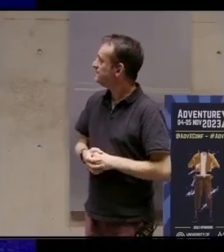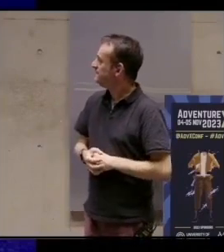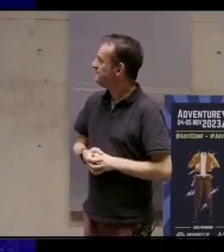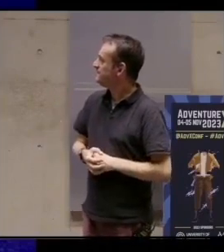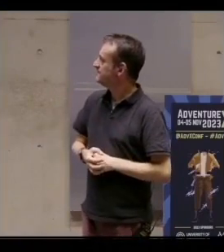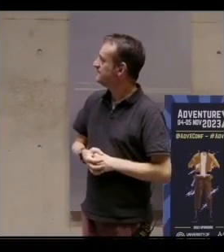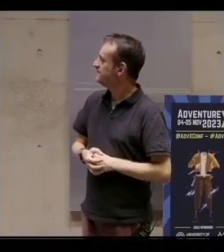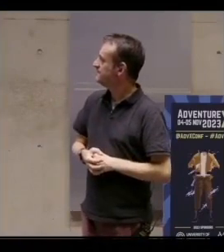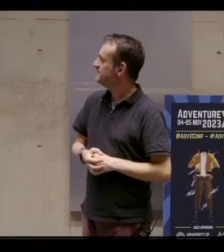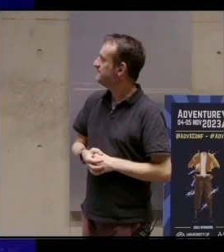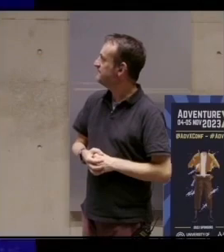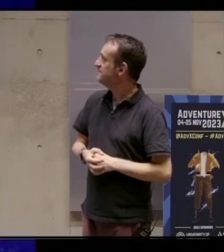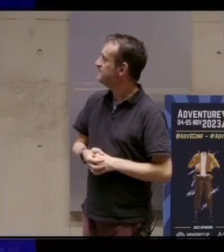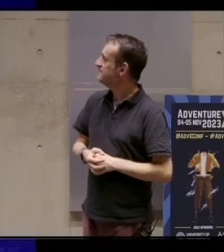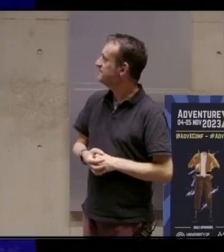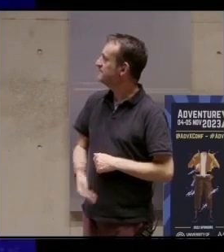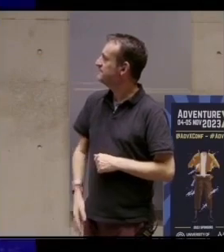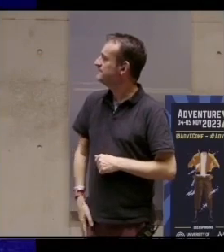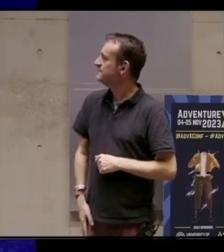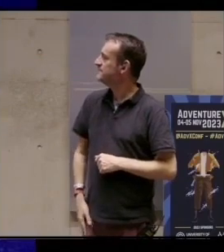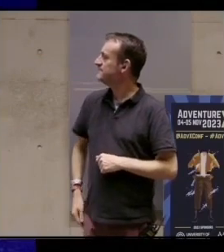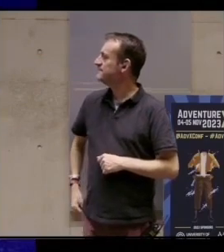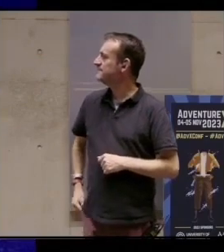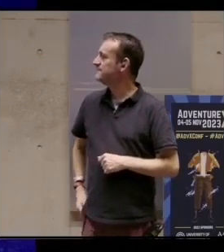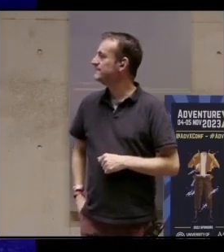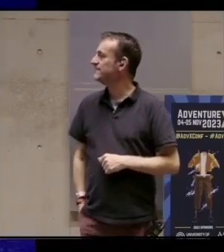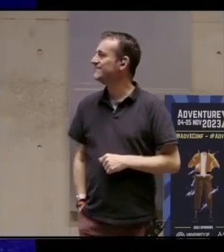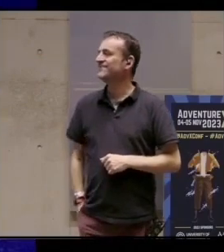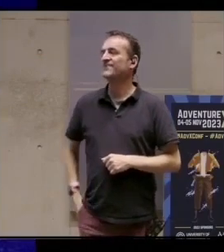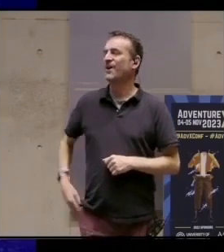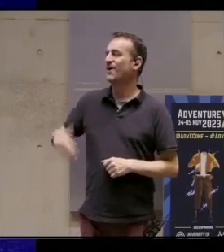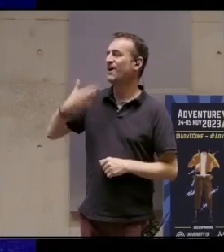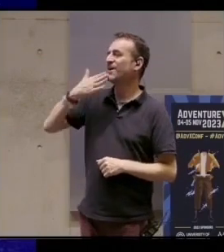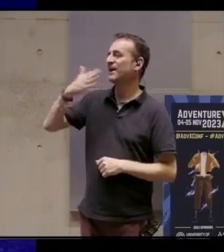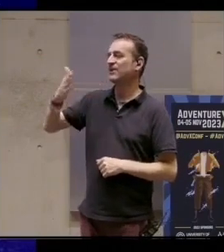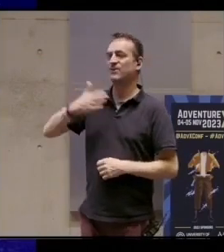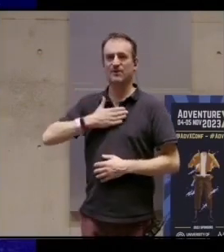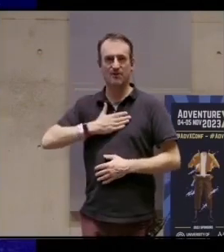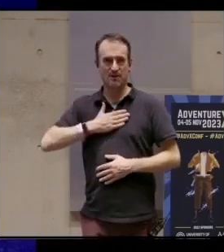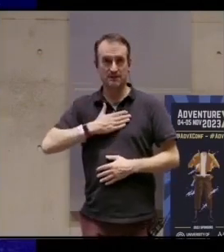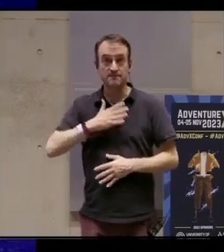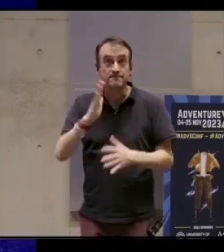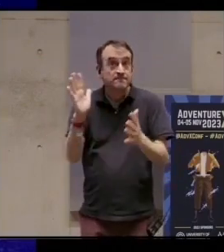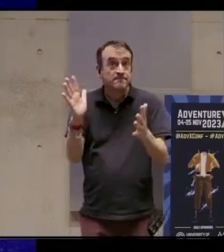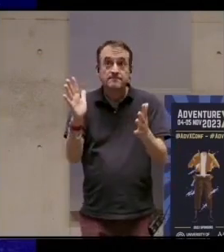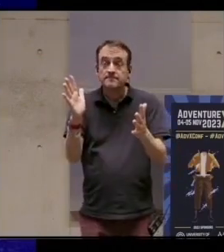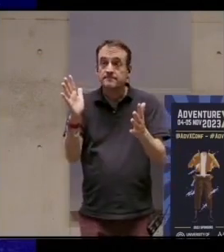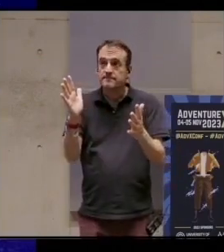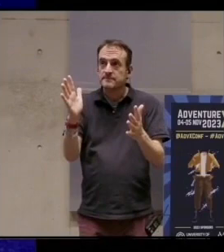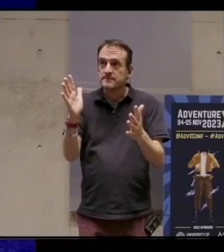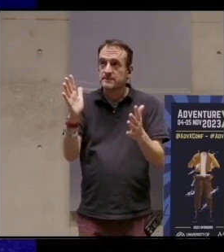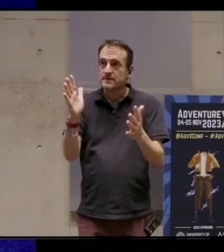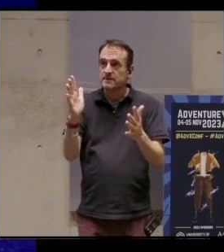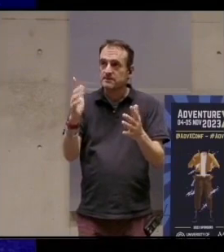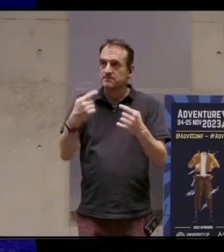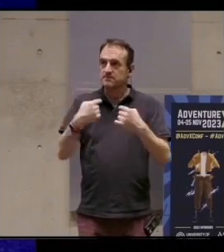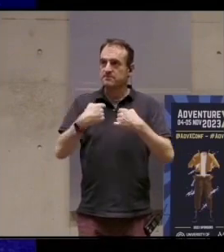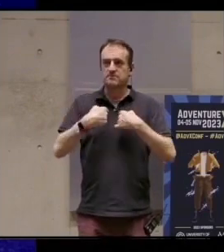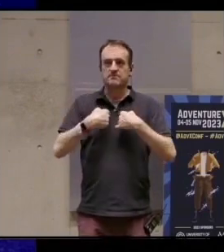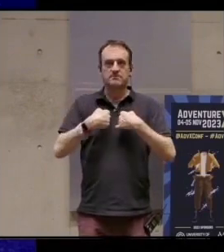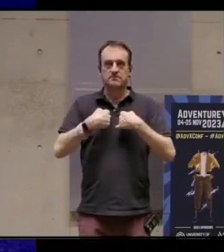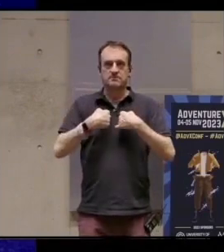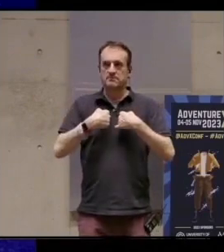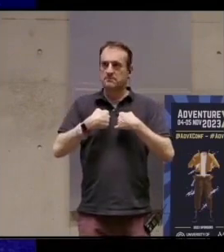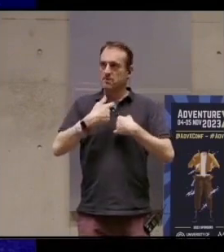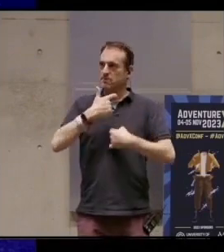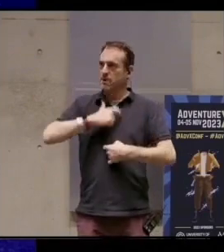I don't know. There we go. Thank you. Sorry about that. So, you are the story person.